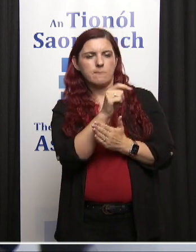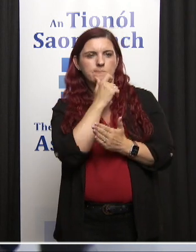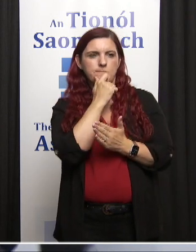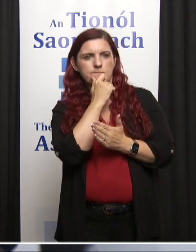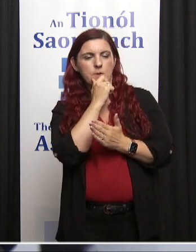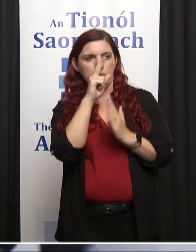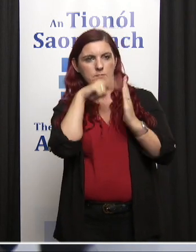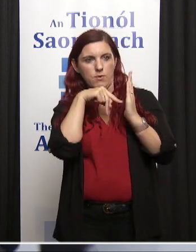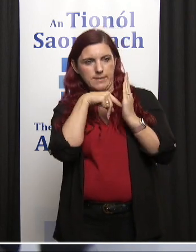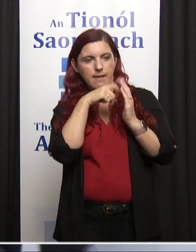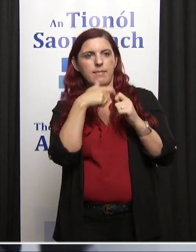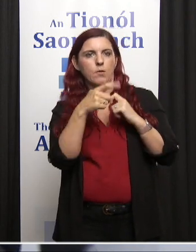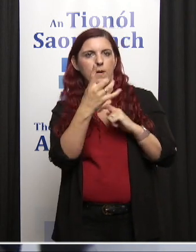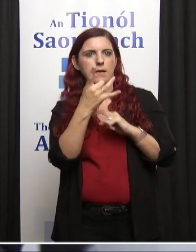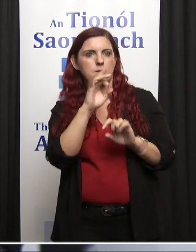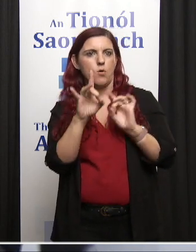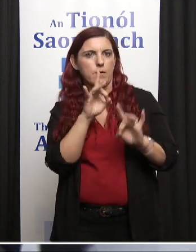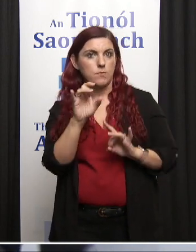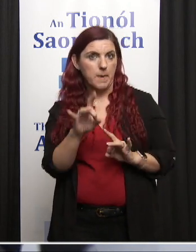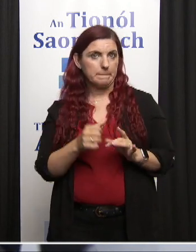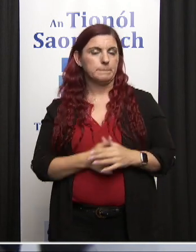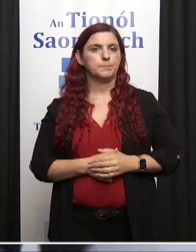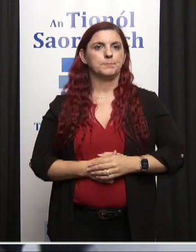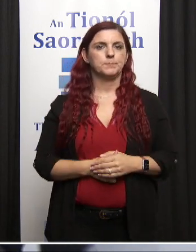and we'll get that information out to you.